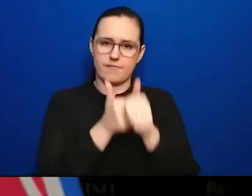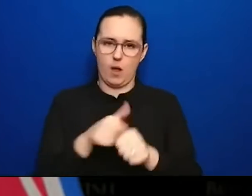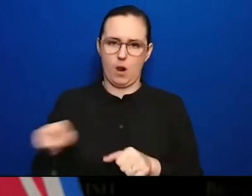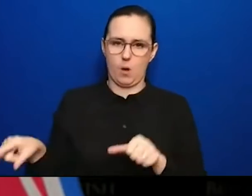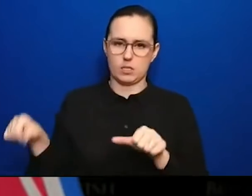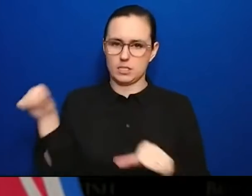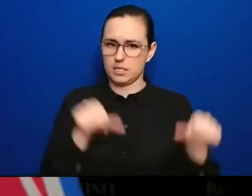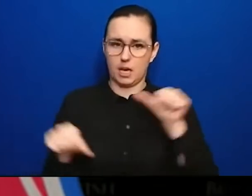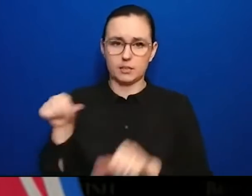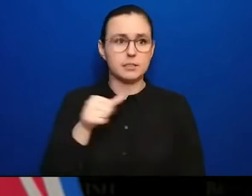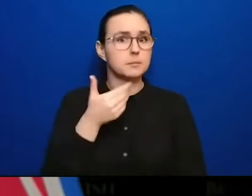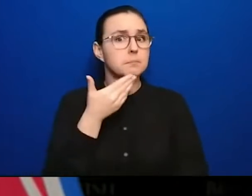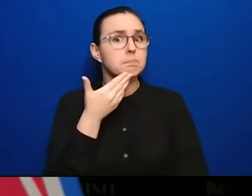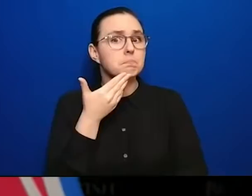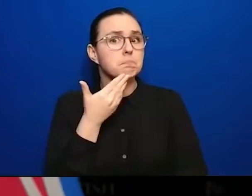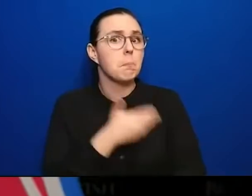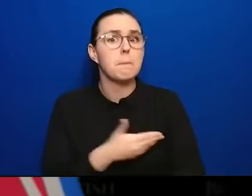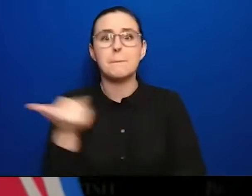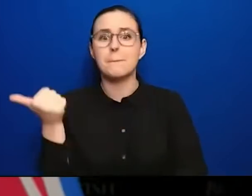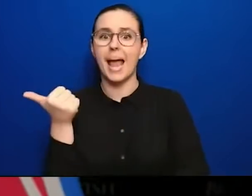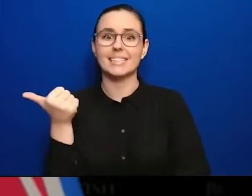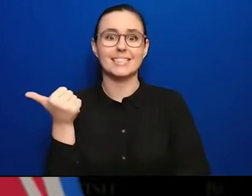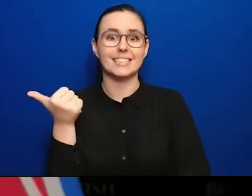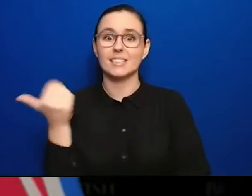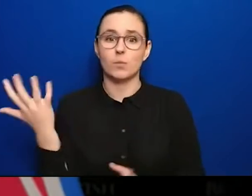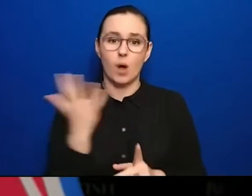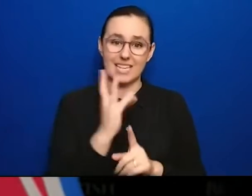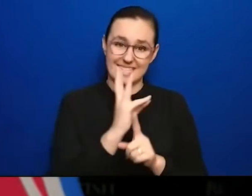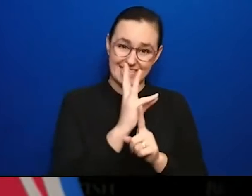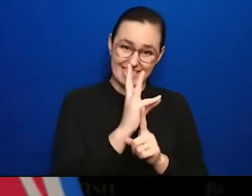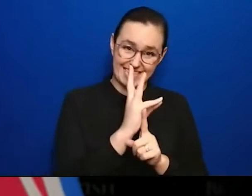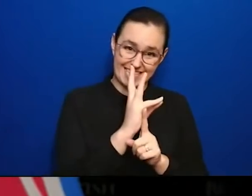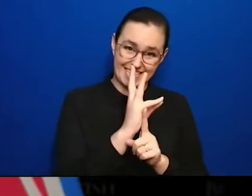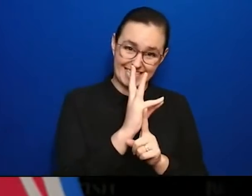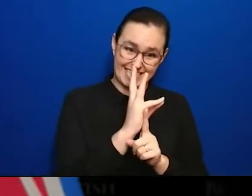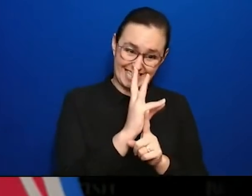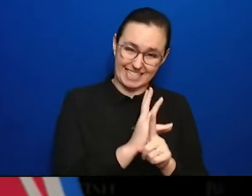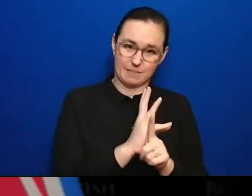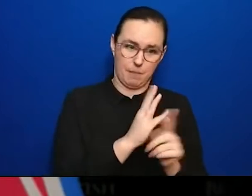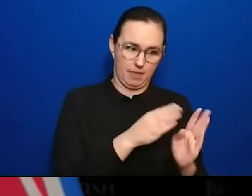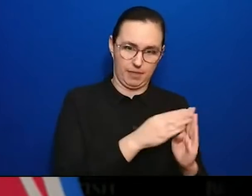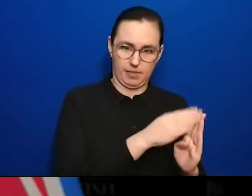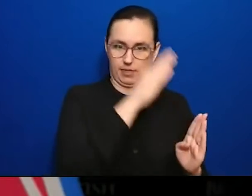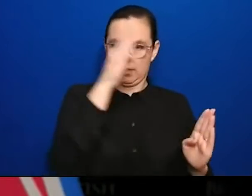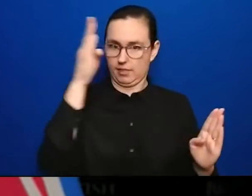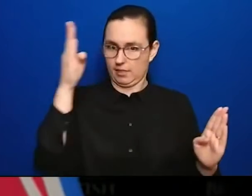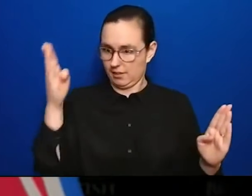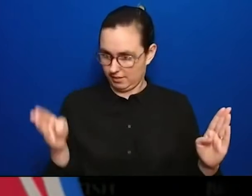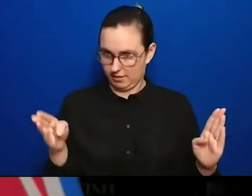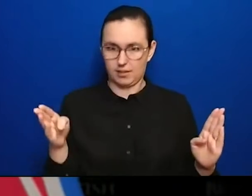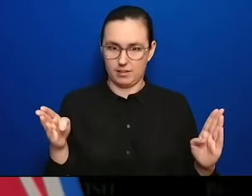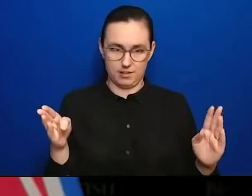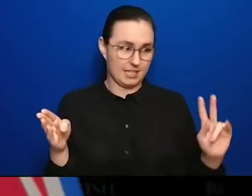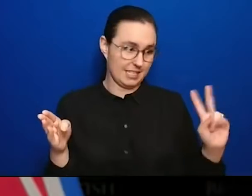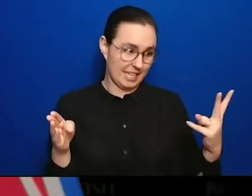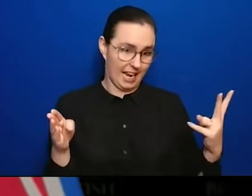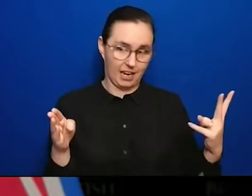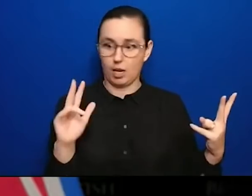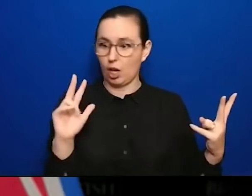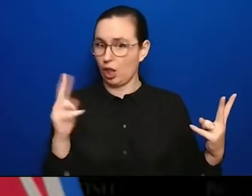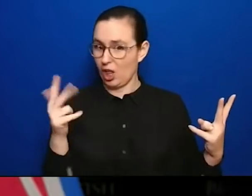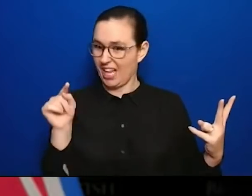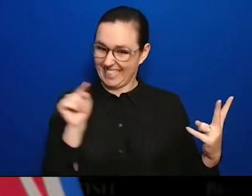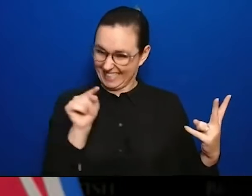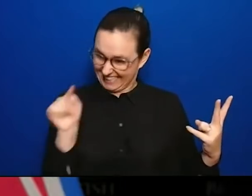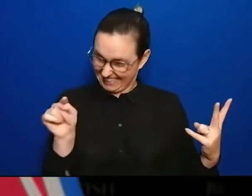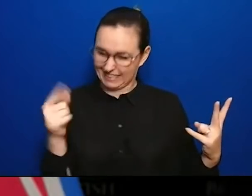interval, at least 6 month interval for those for older people, and then it's the recommendation of the